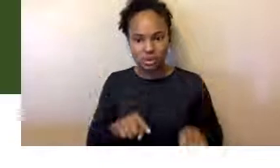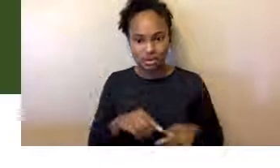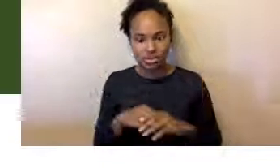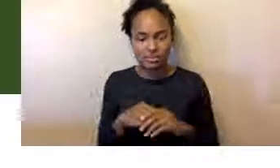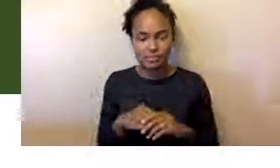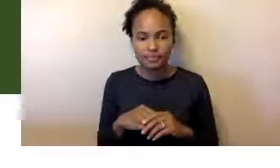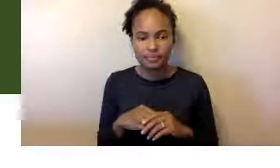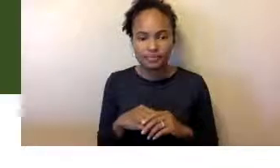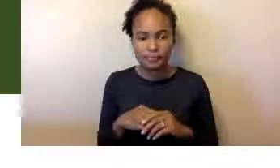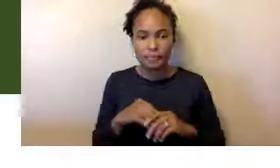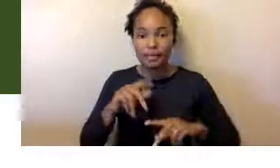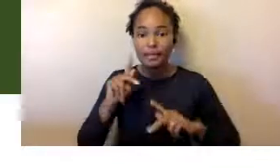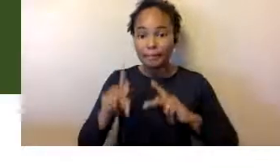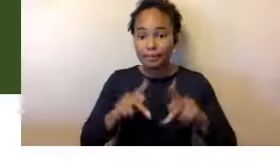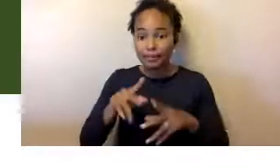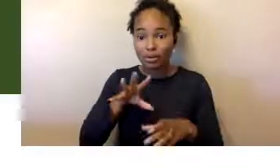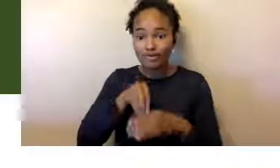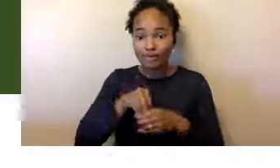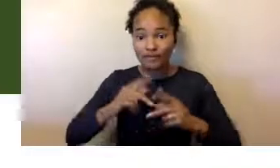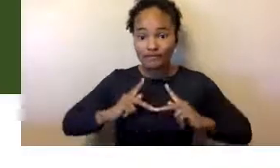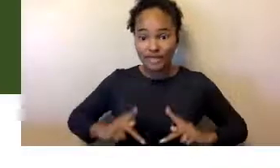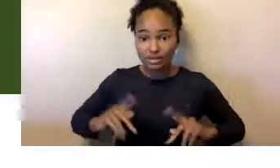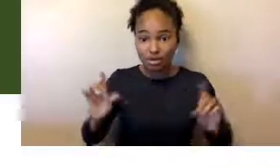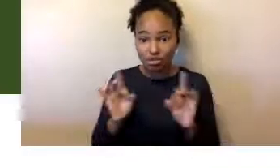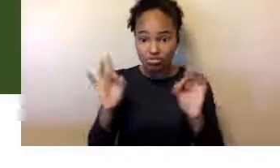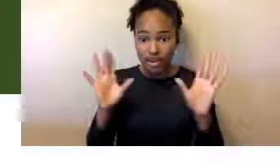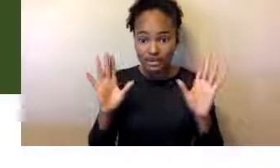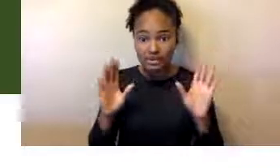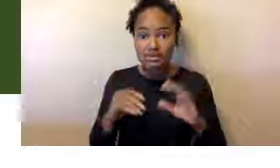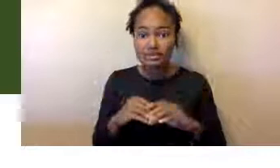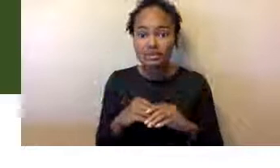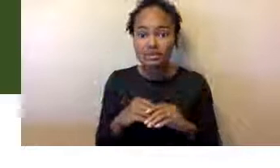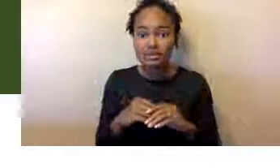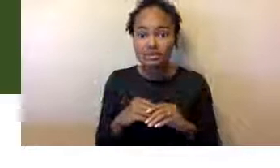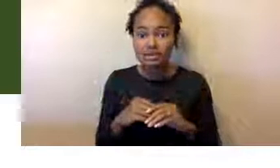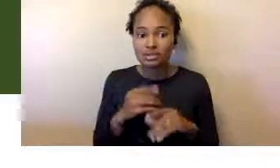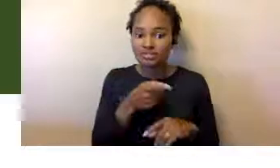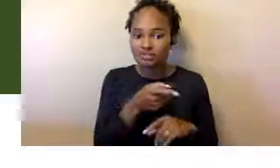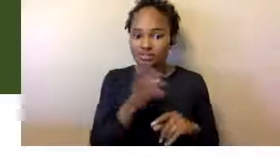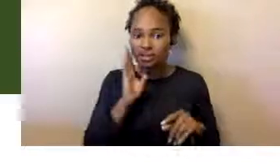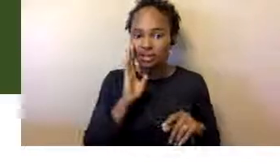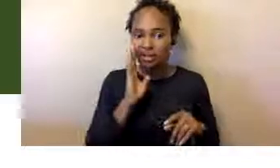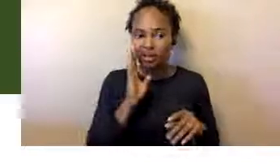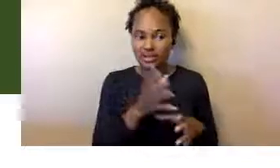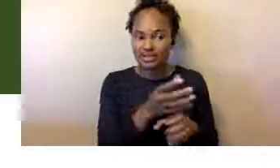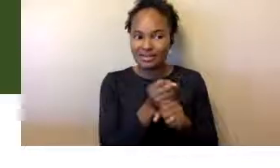physical crisis get more of a benefit from